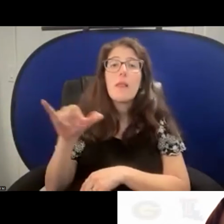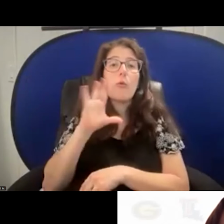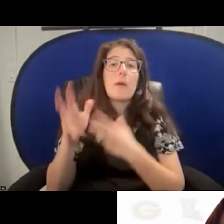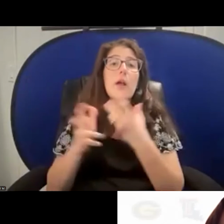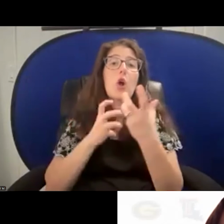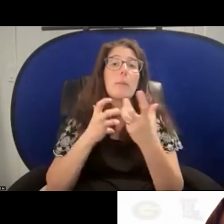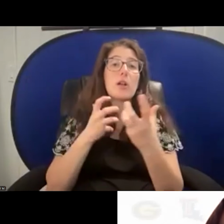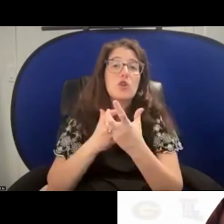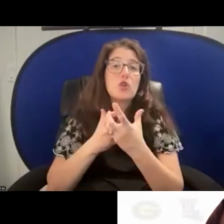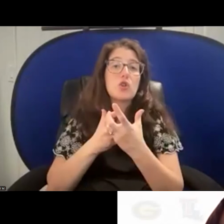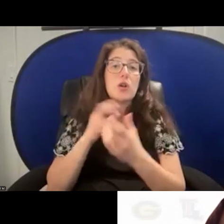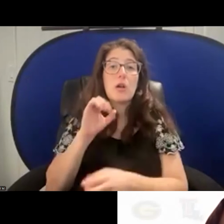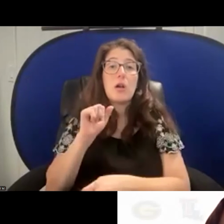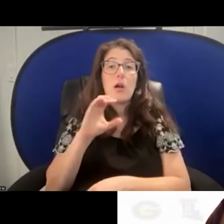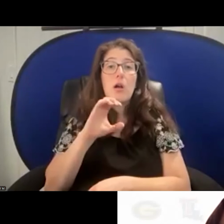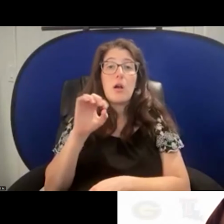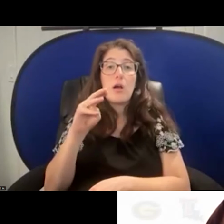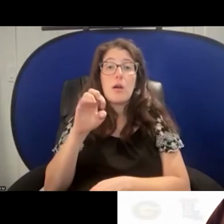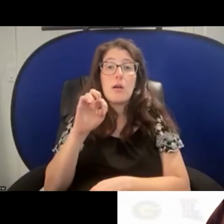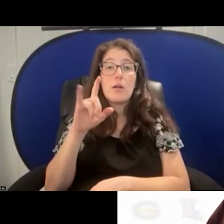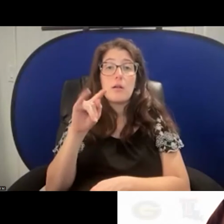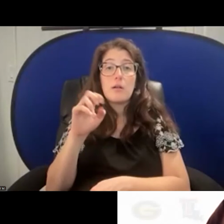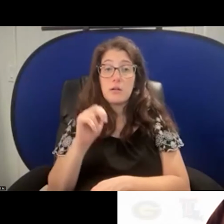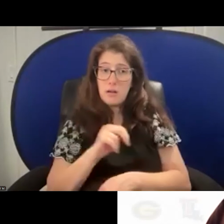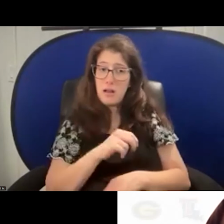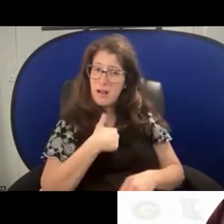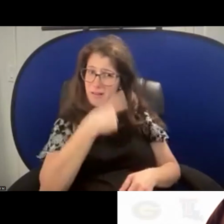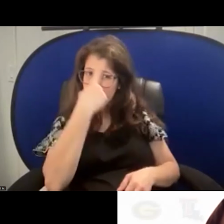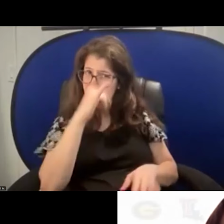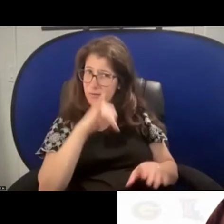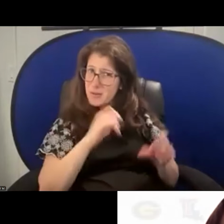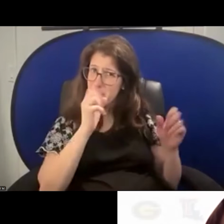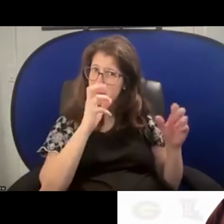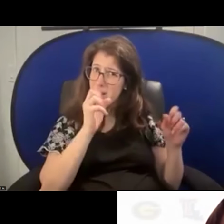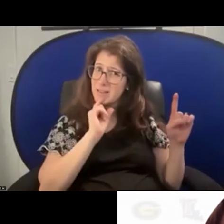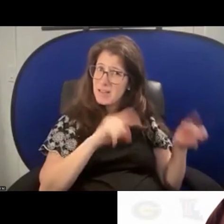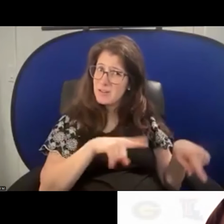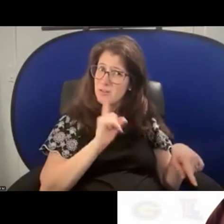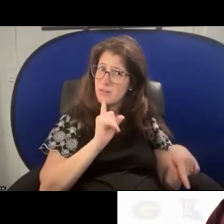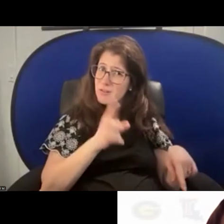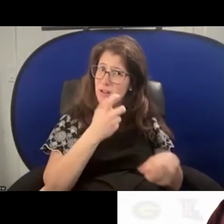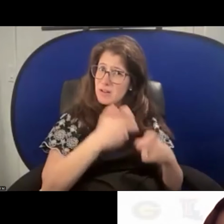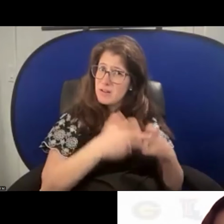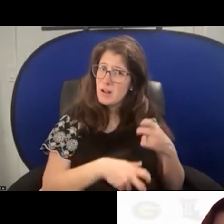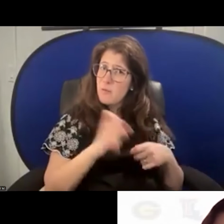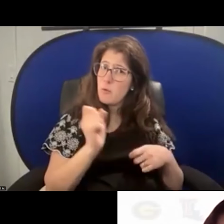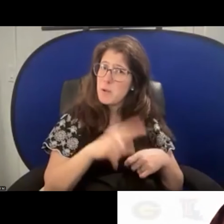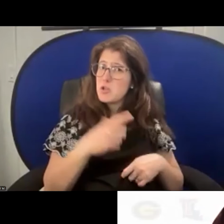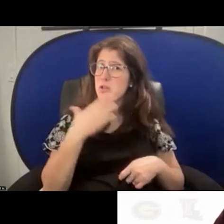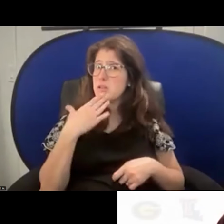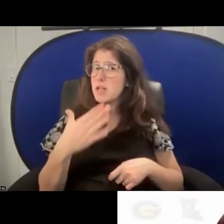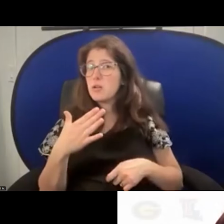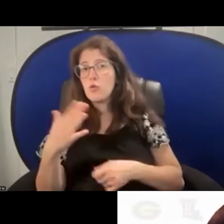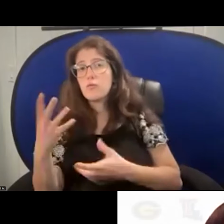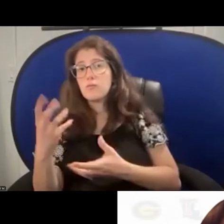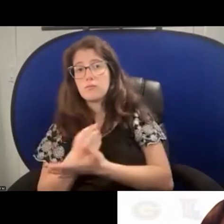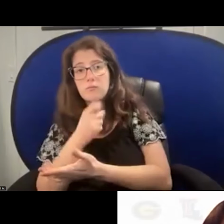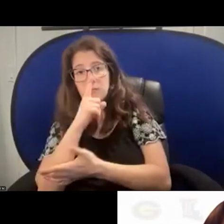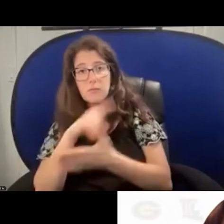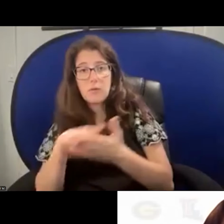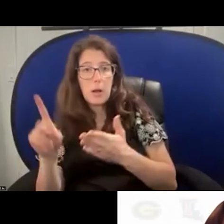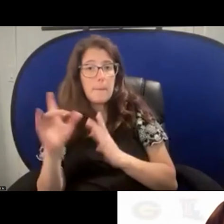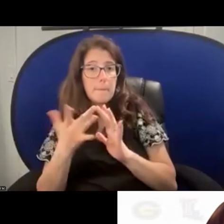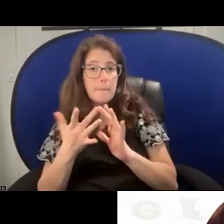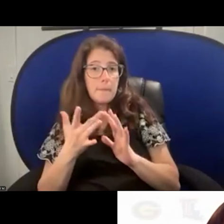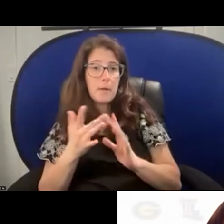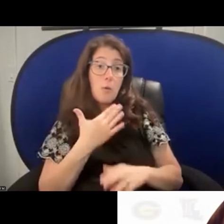Whitney, that was an amazing answer to a very difficult question. Thank you for taking the time to look that up. I thanks.